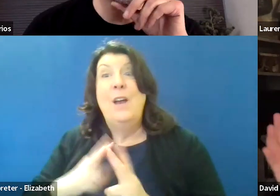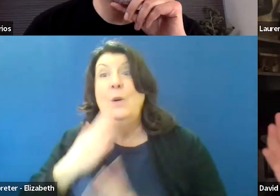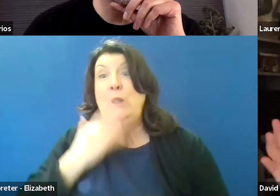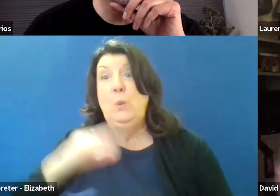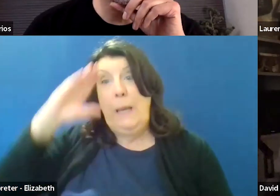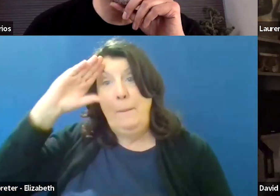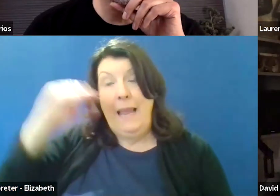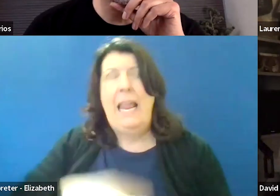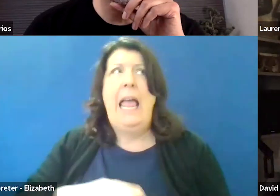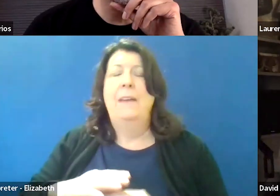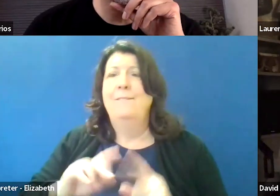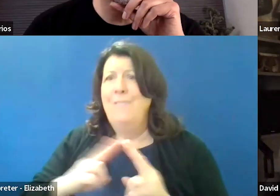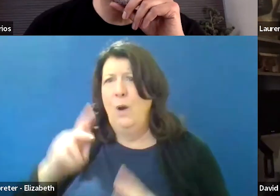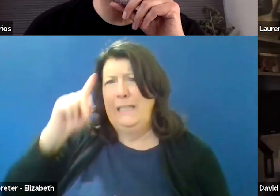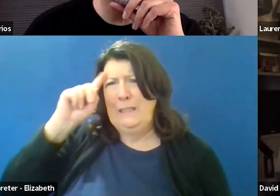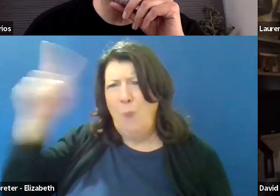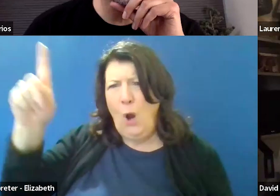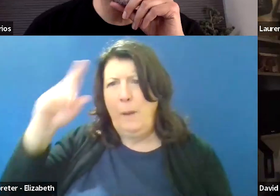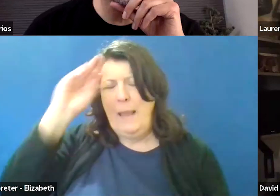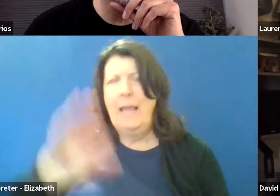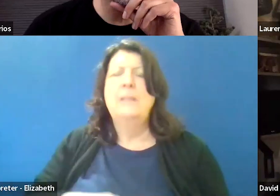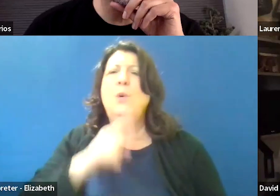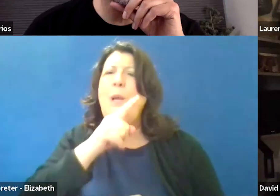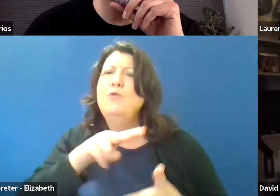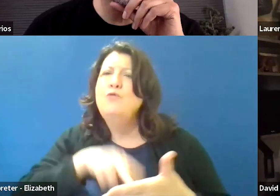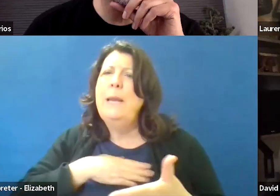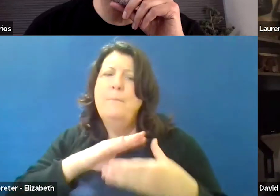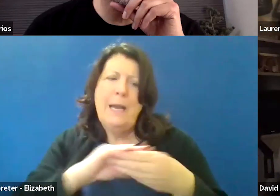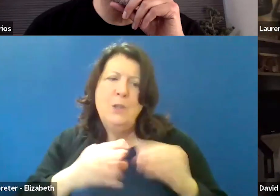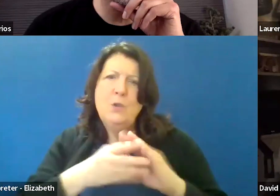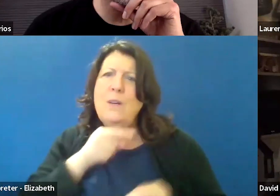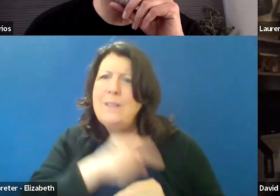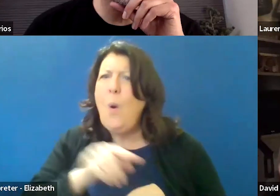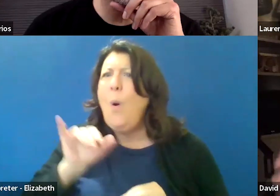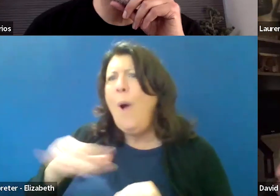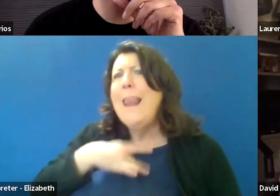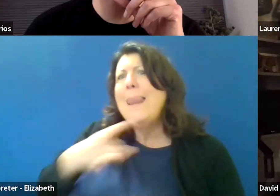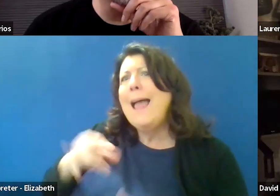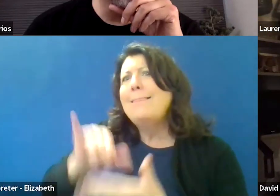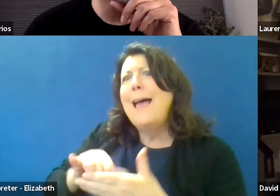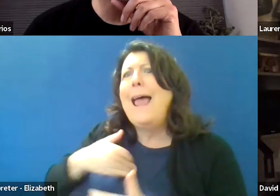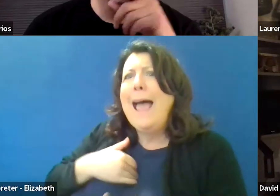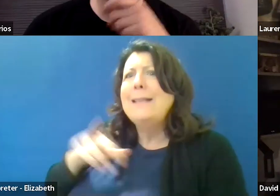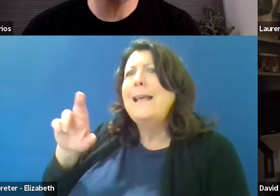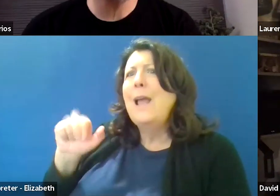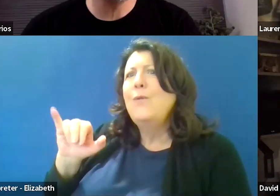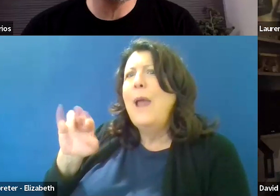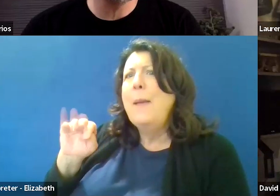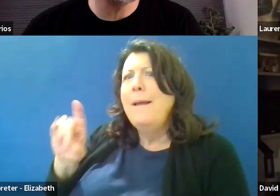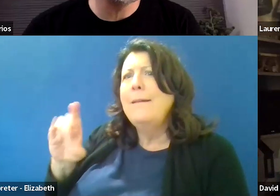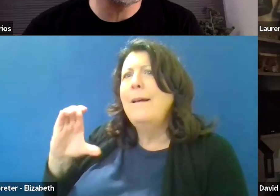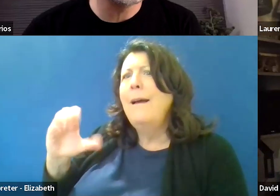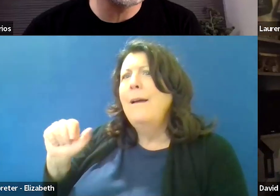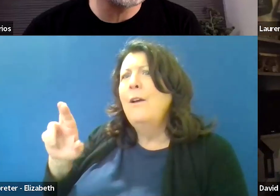these little stories and be like, I really like this. It's kind of got a Raymond Carver vibe to it, with a little Roald Dahl thrown in, and it's very you, and I